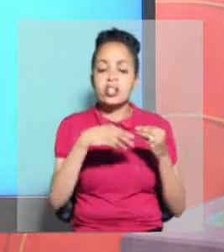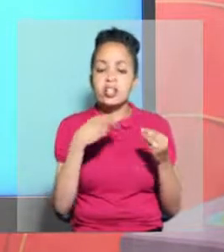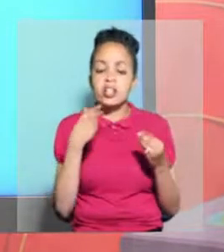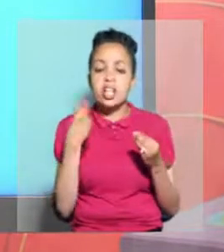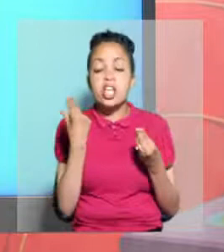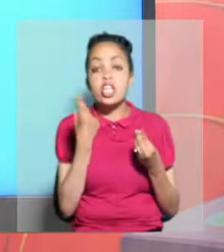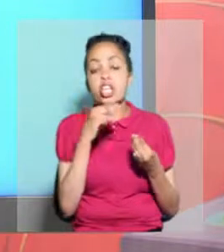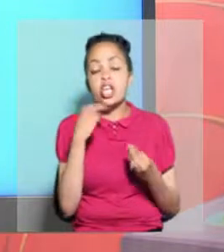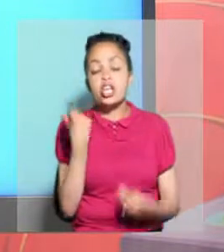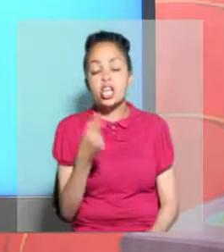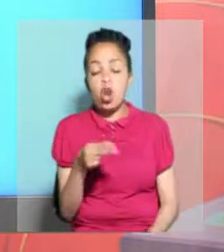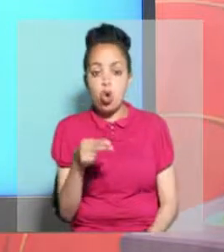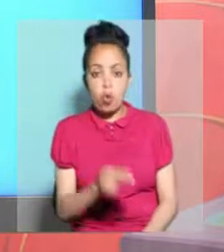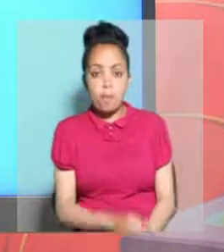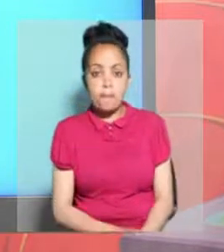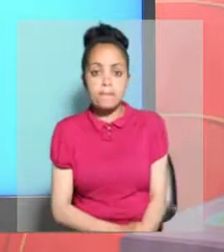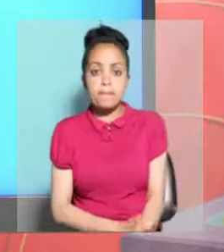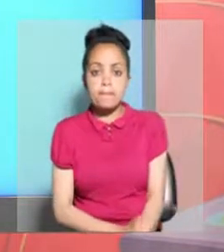Round yellow